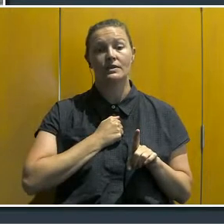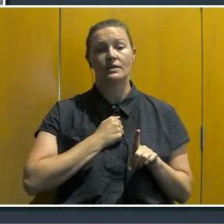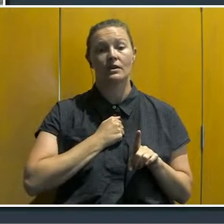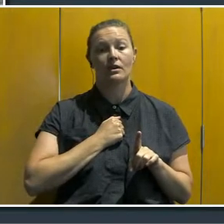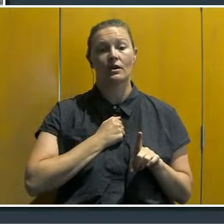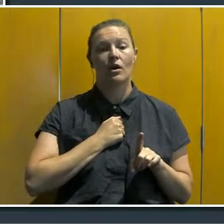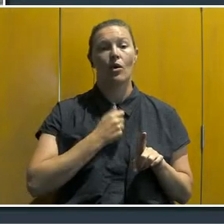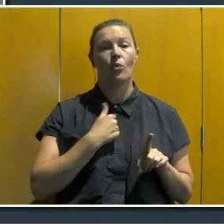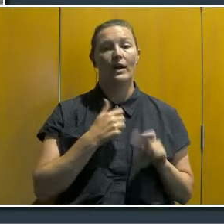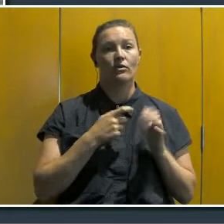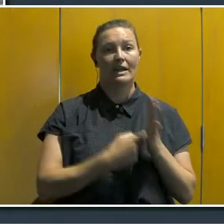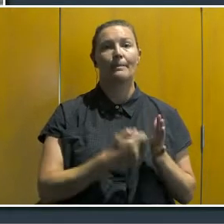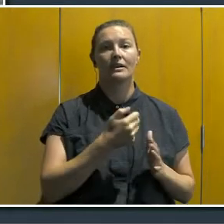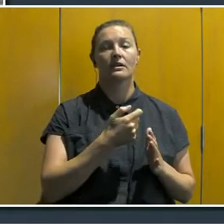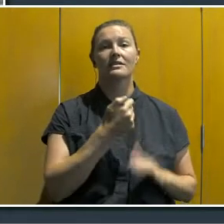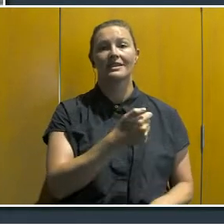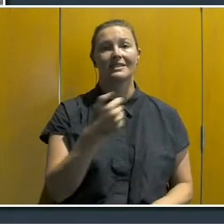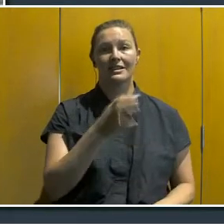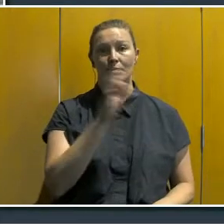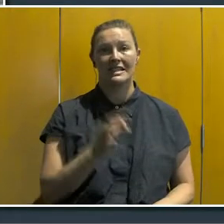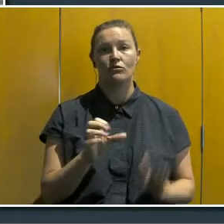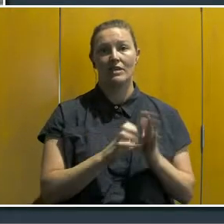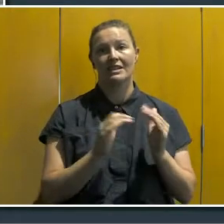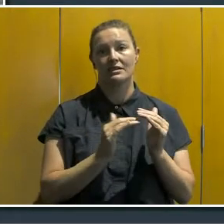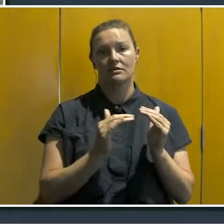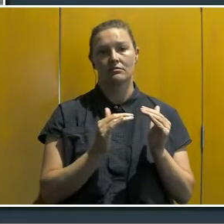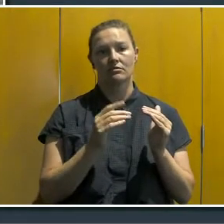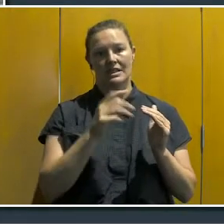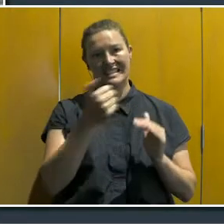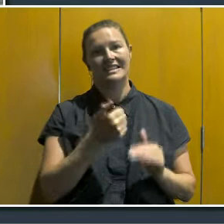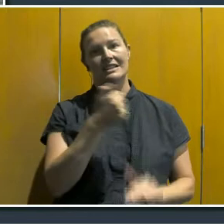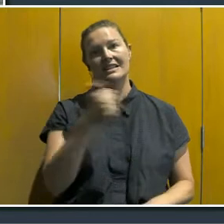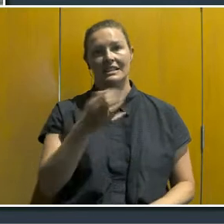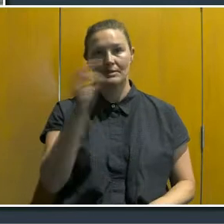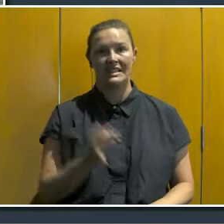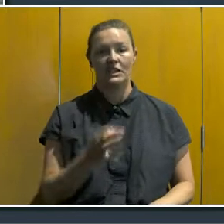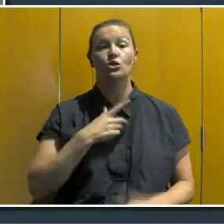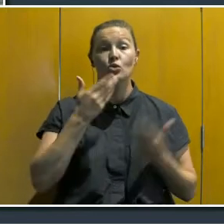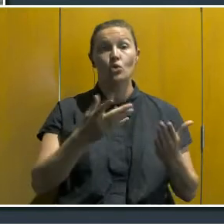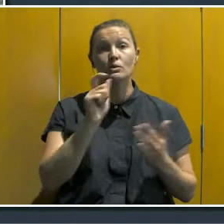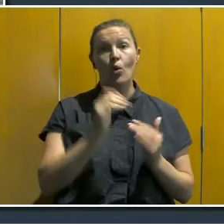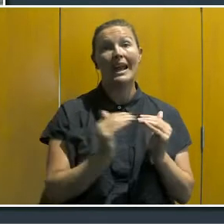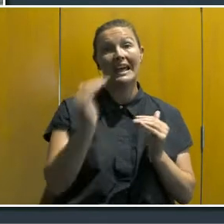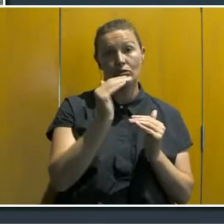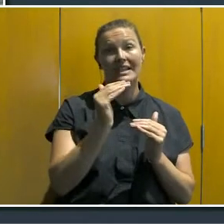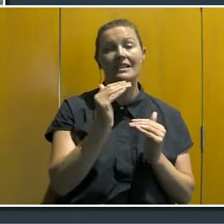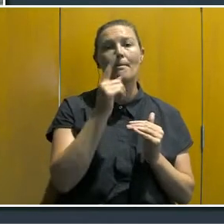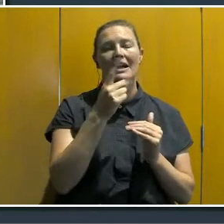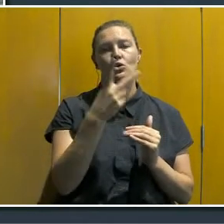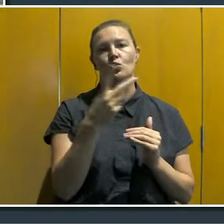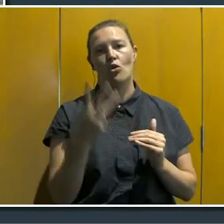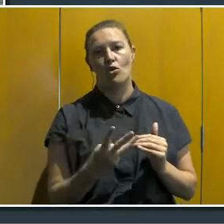differential of 66% to recognise this. A small increase and a clear rounded number of